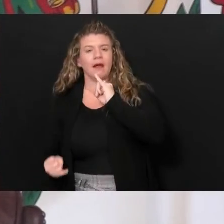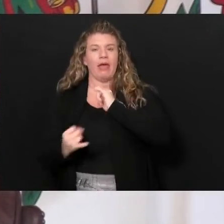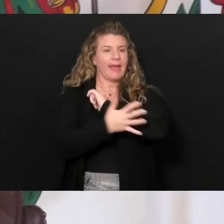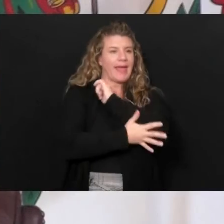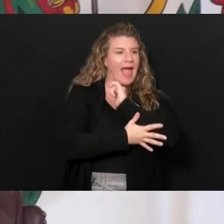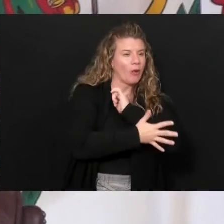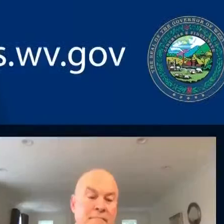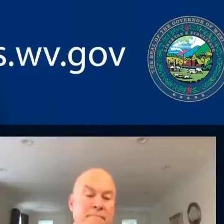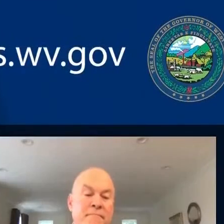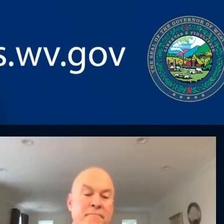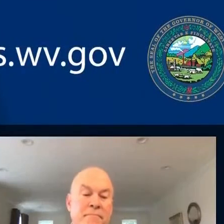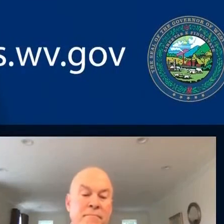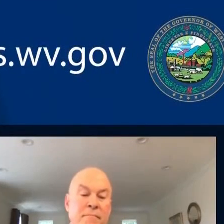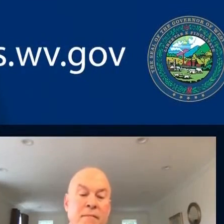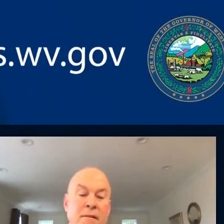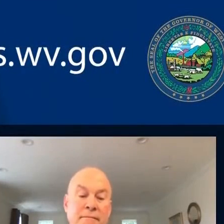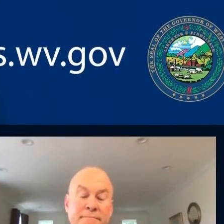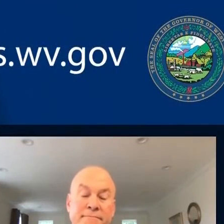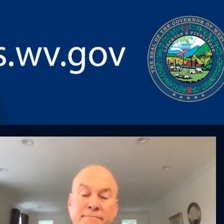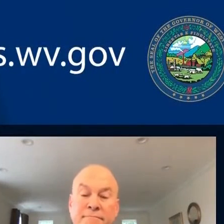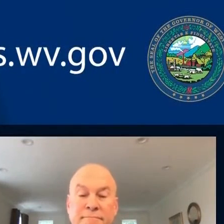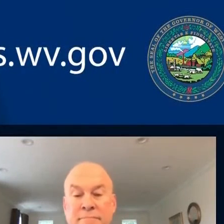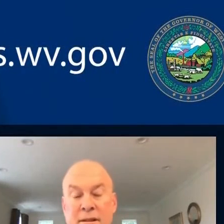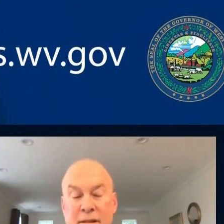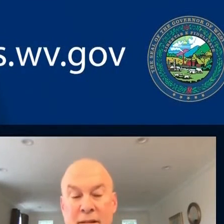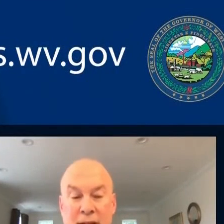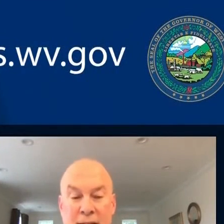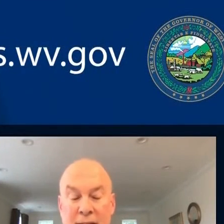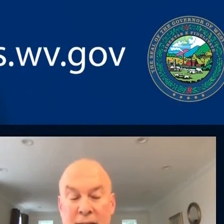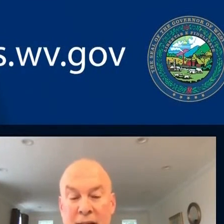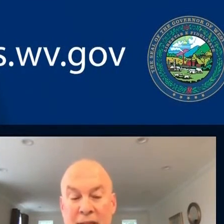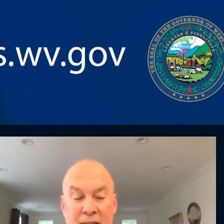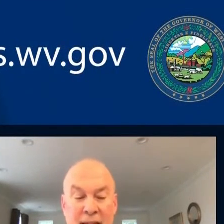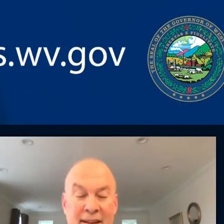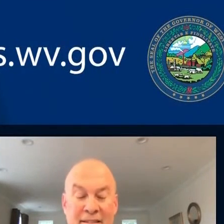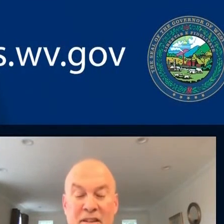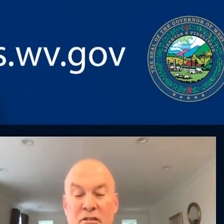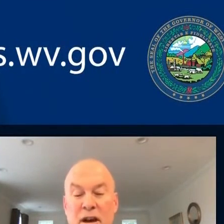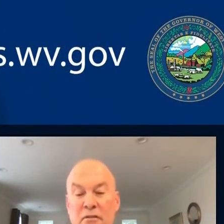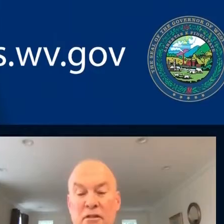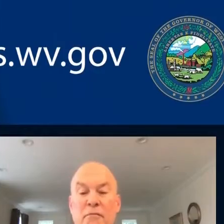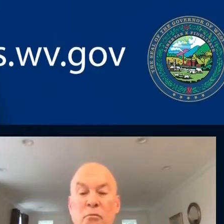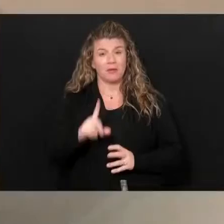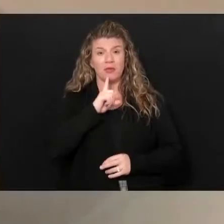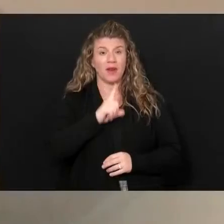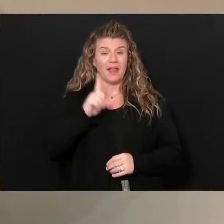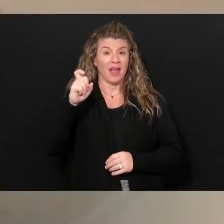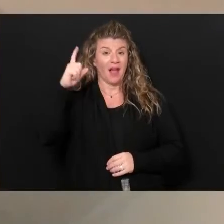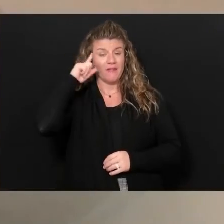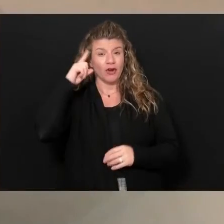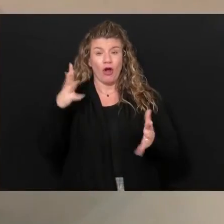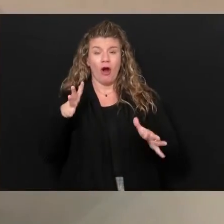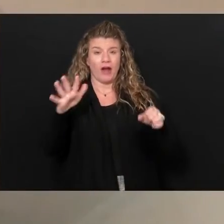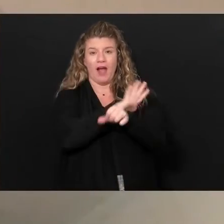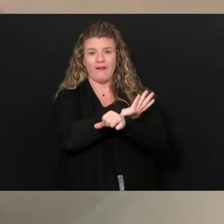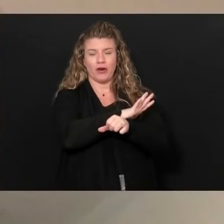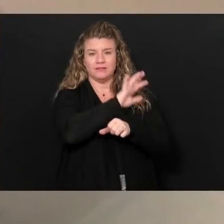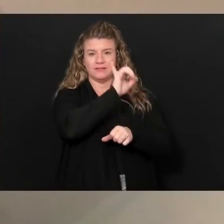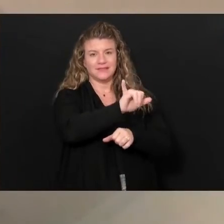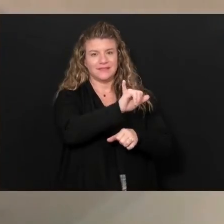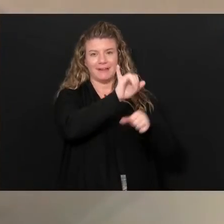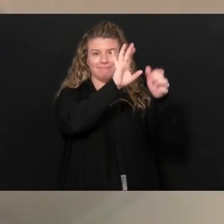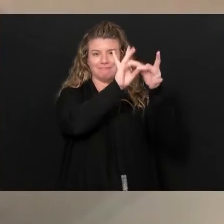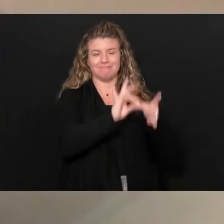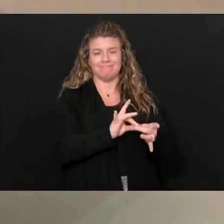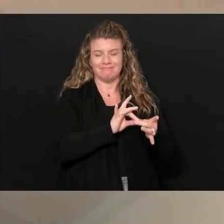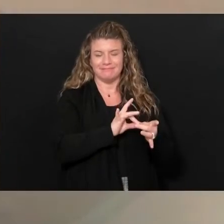maybe you can share some of the things we talked about yesterday as well. I think you covered it really nicely, Governor.